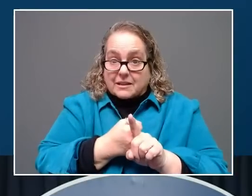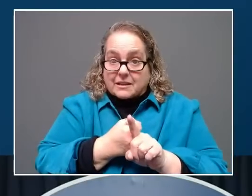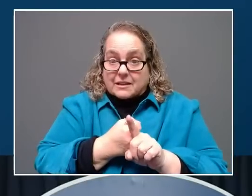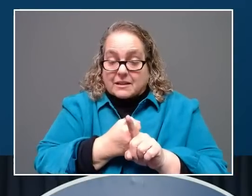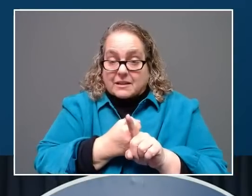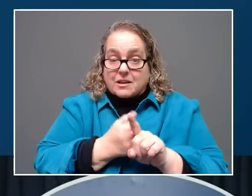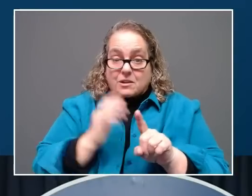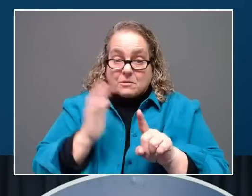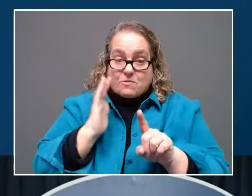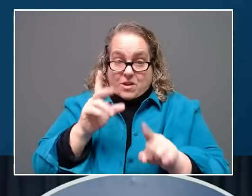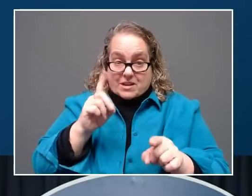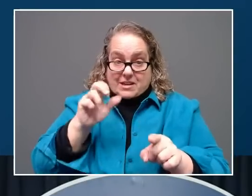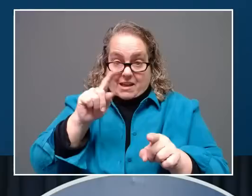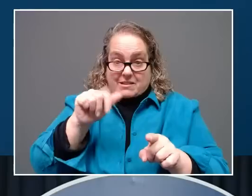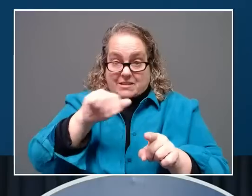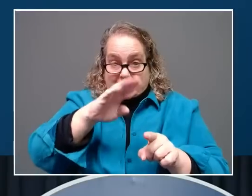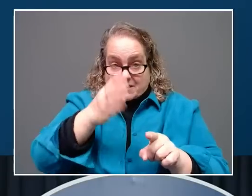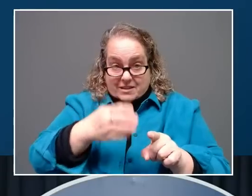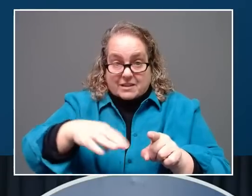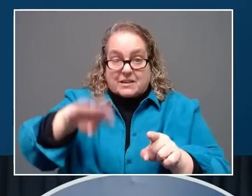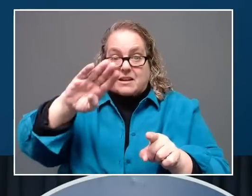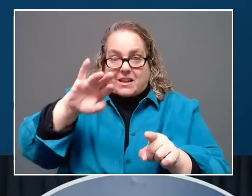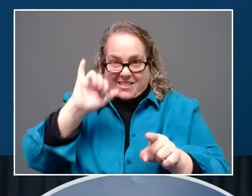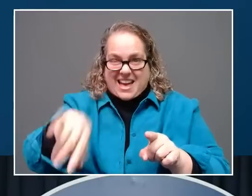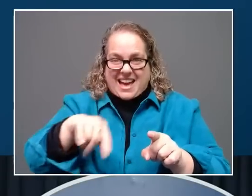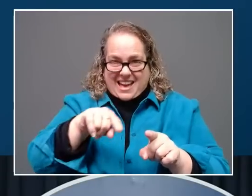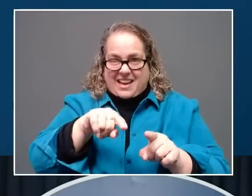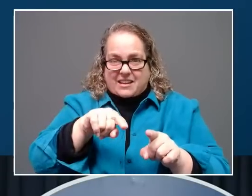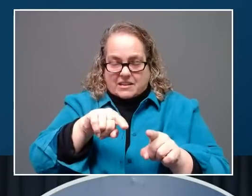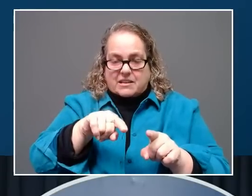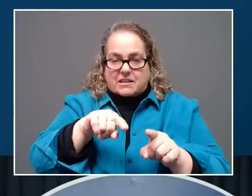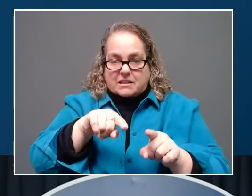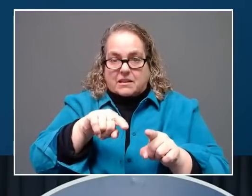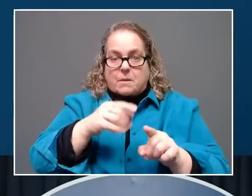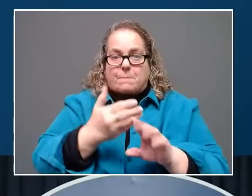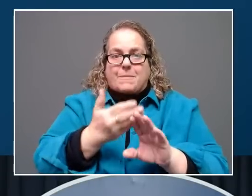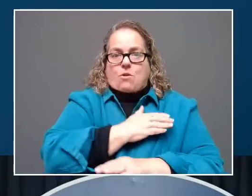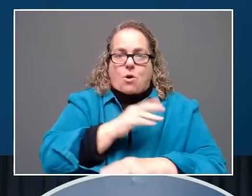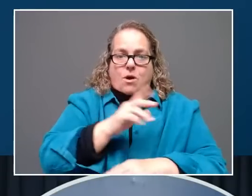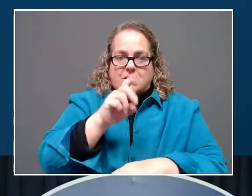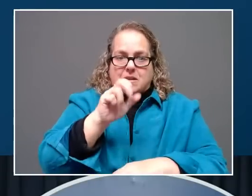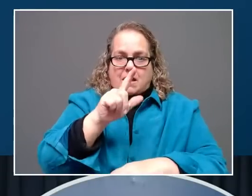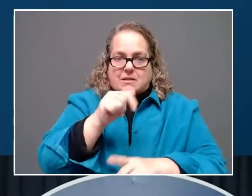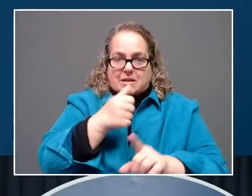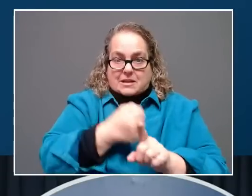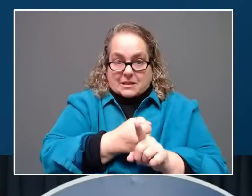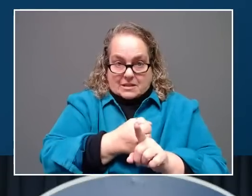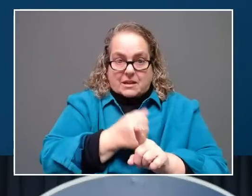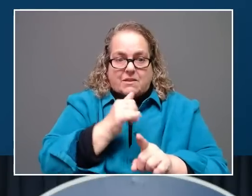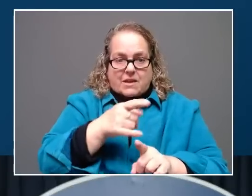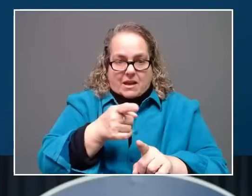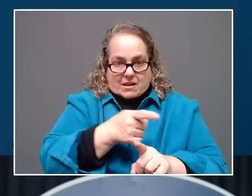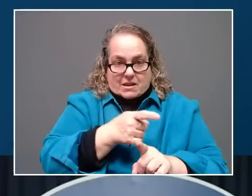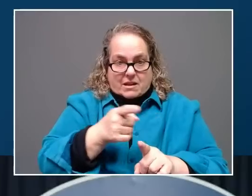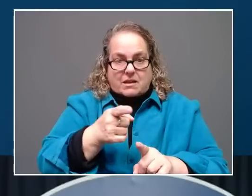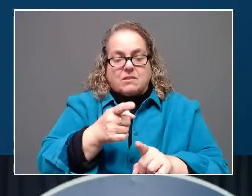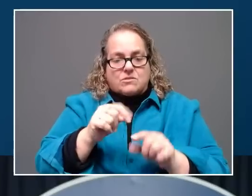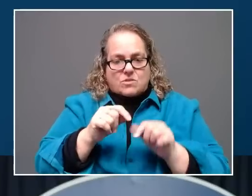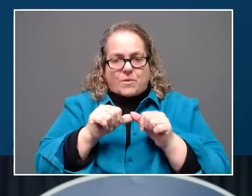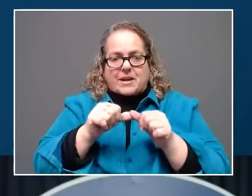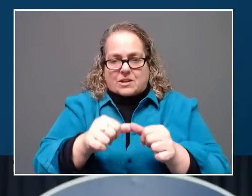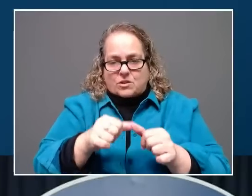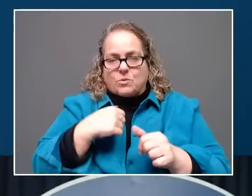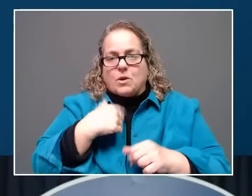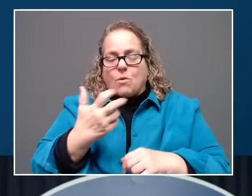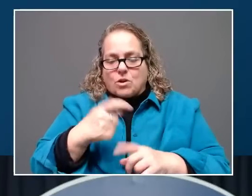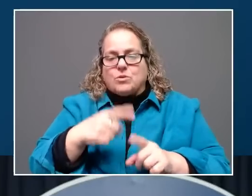valley, continuing to go down at a significant pace. That's what we want to see. We really want to see these